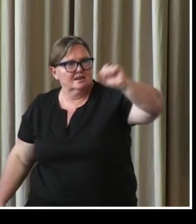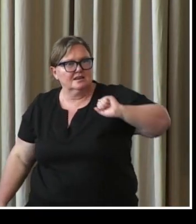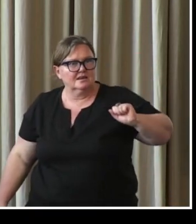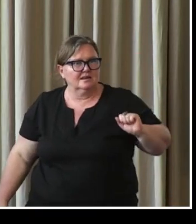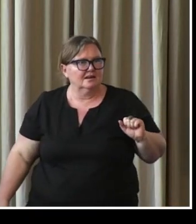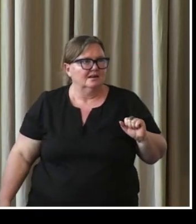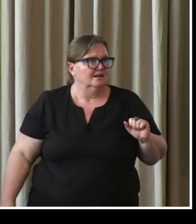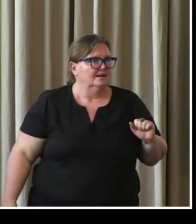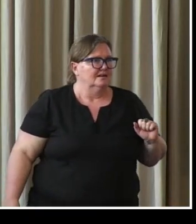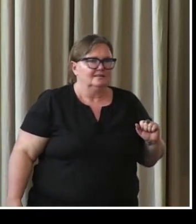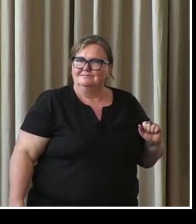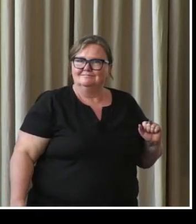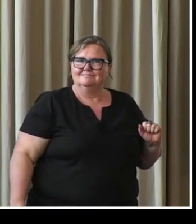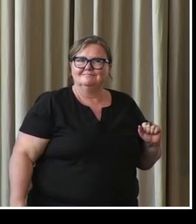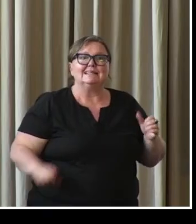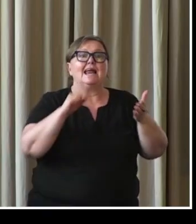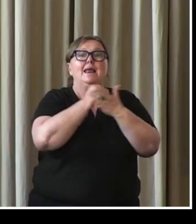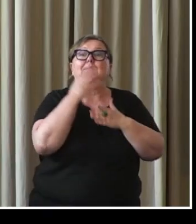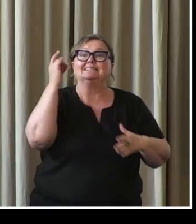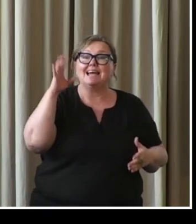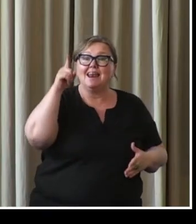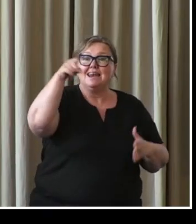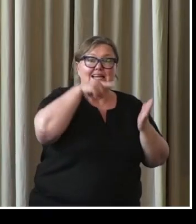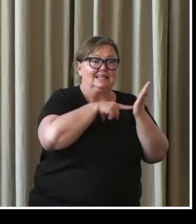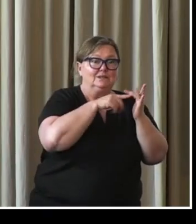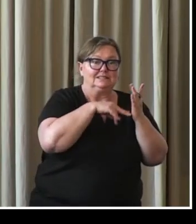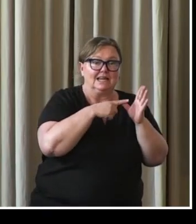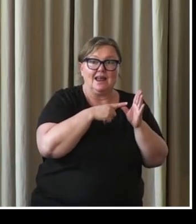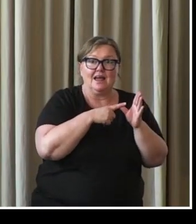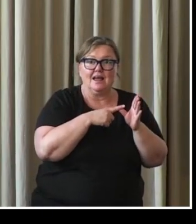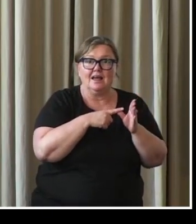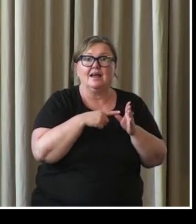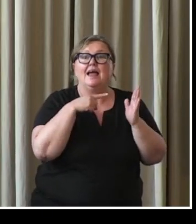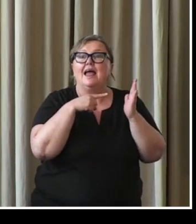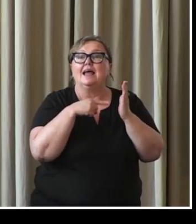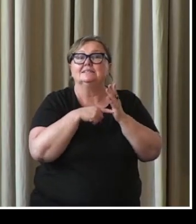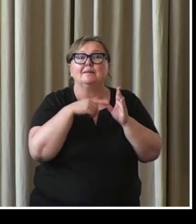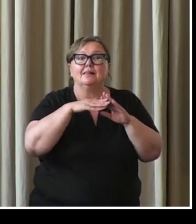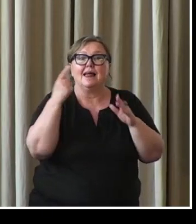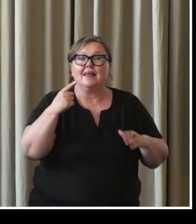moment. Table 10 with Tina, and table 11 with Cheryl.